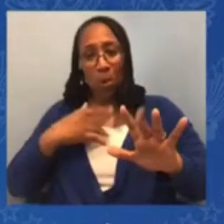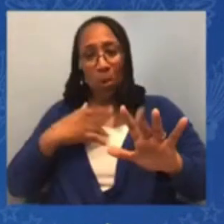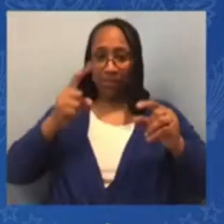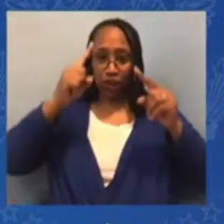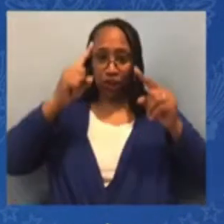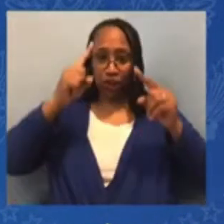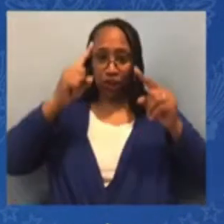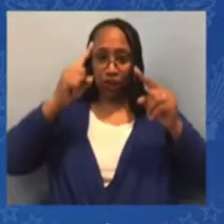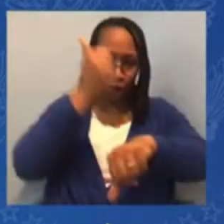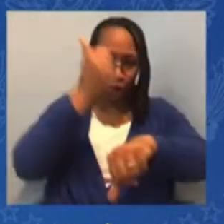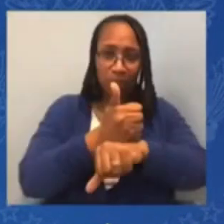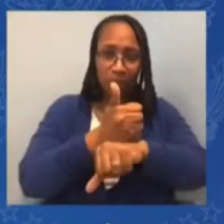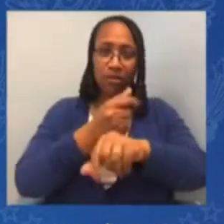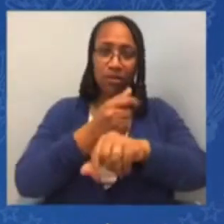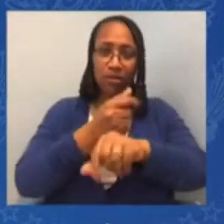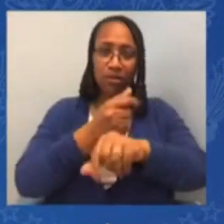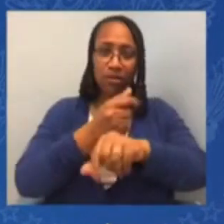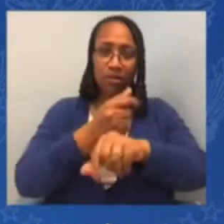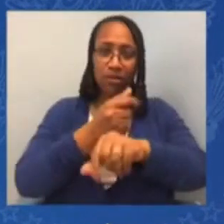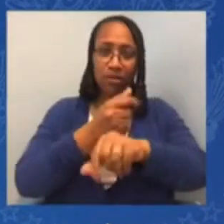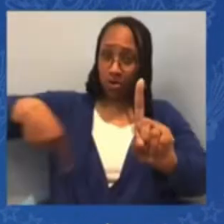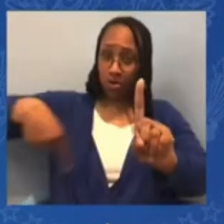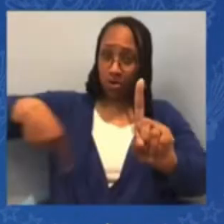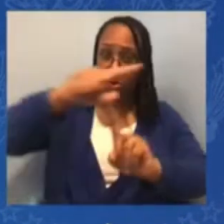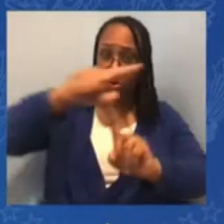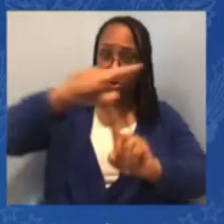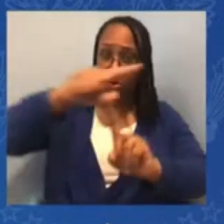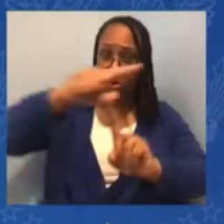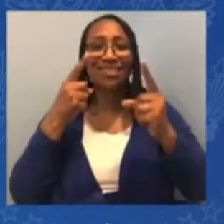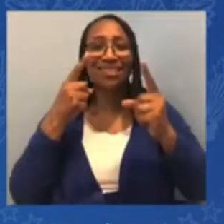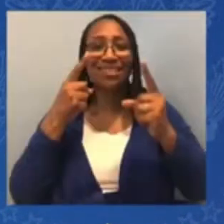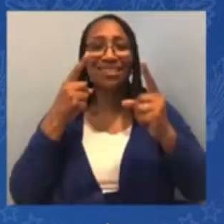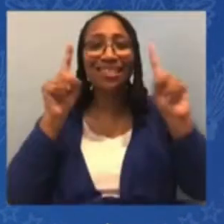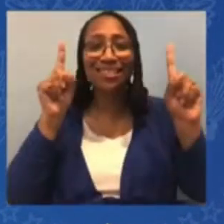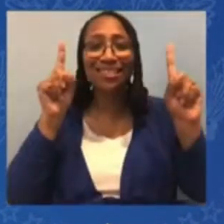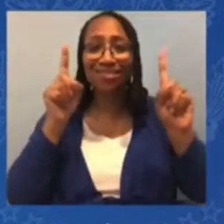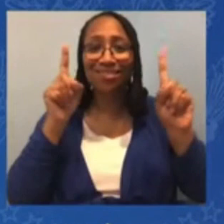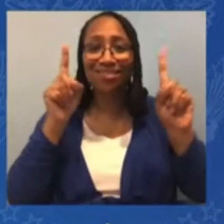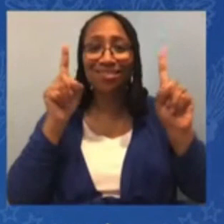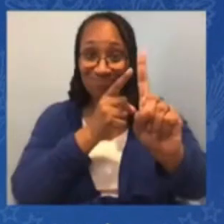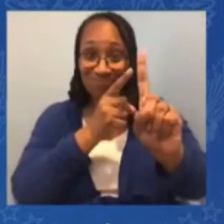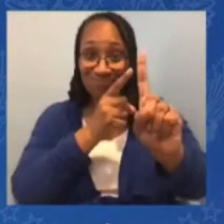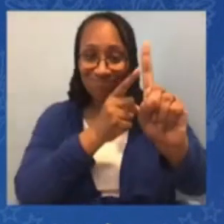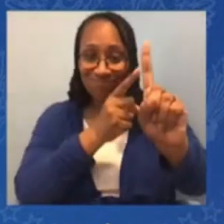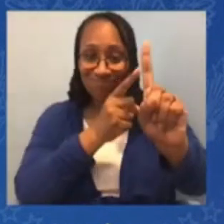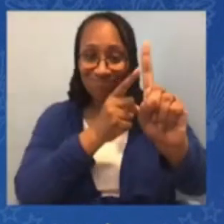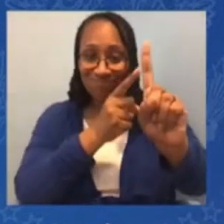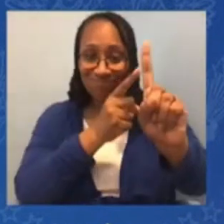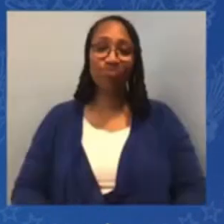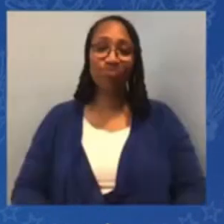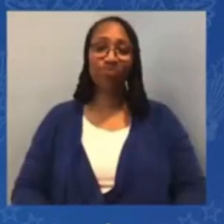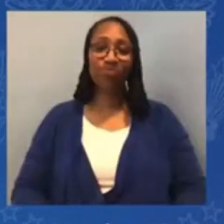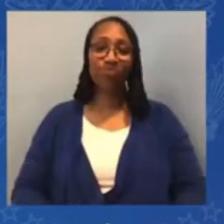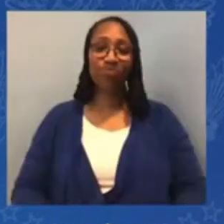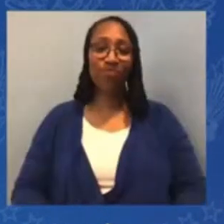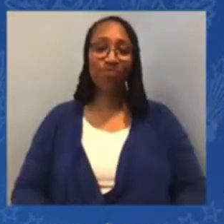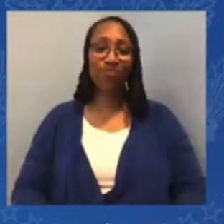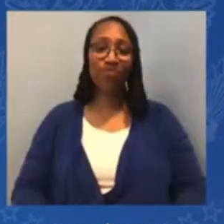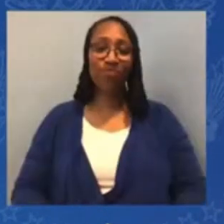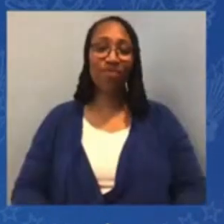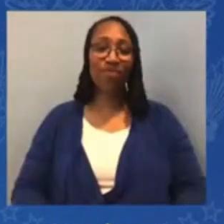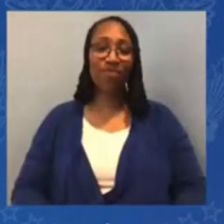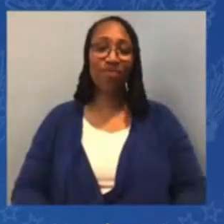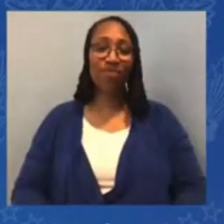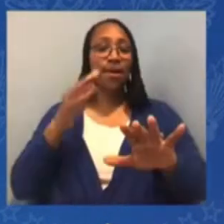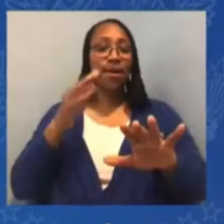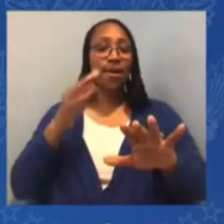Look, let me close with this. I know many people here who have been impacted by gun violence, lost someone they loved, fought so